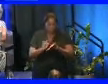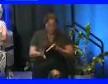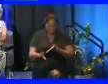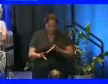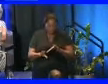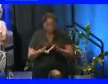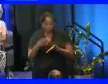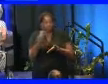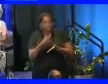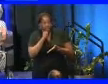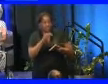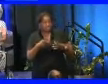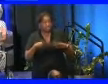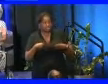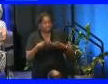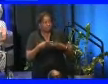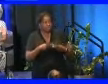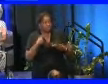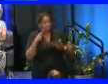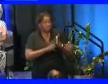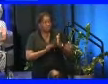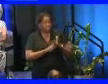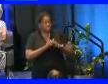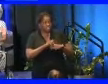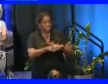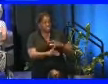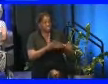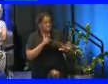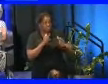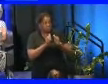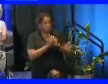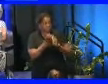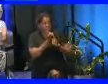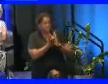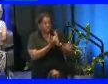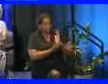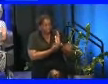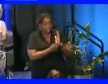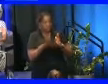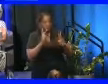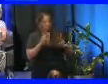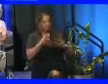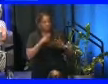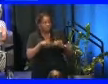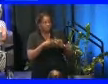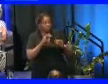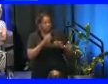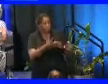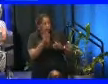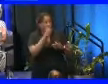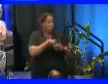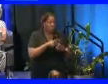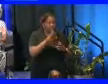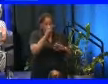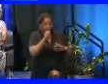I said, you know what? I'm not going to accept the place because I researched it. I sent you the email where the tenants was complaining about the mold, the mildew, the rats and the roaches. No,